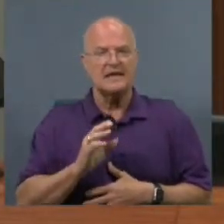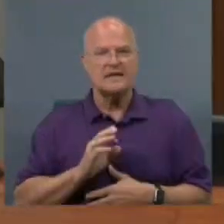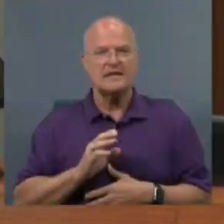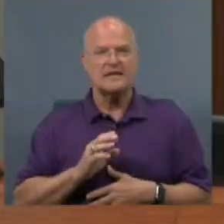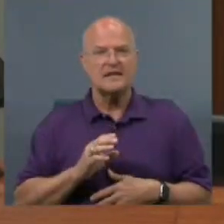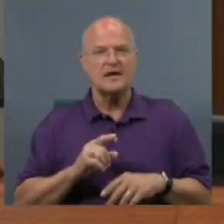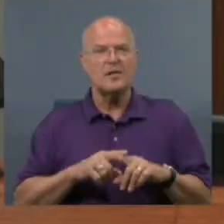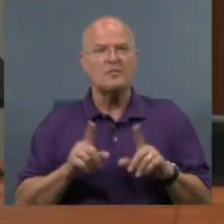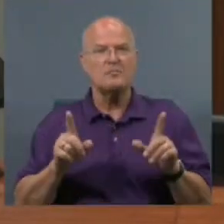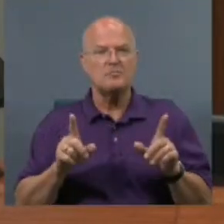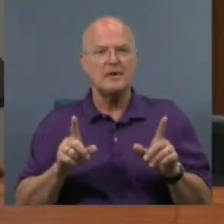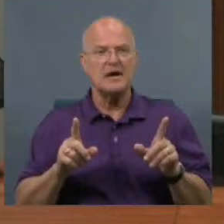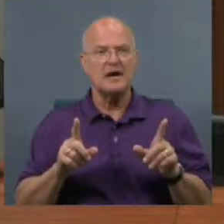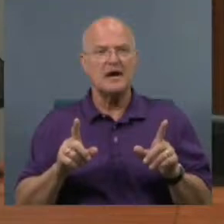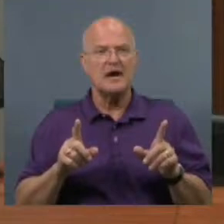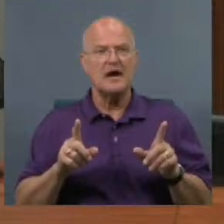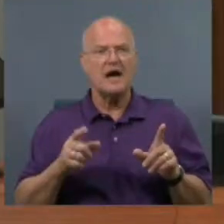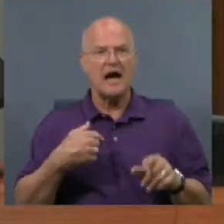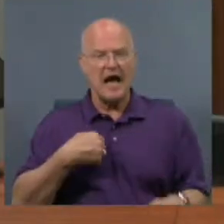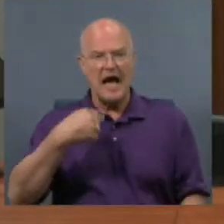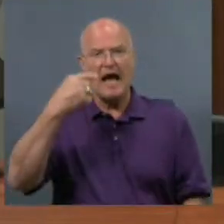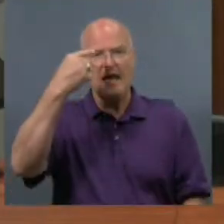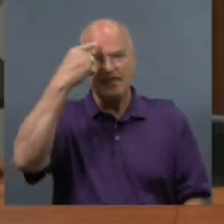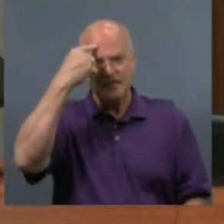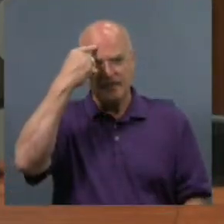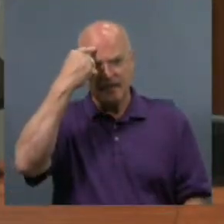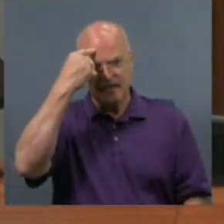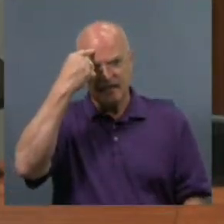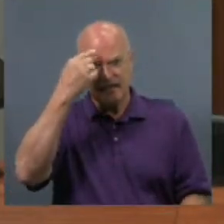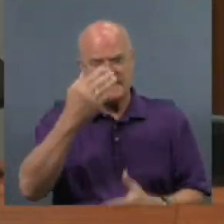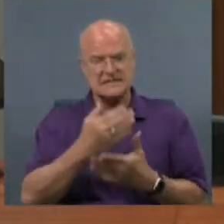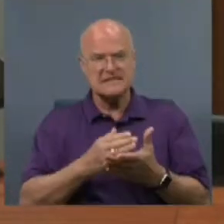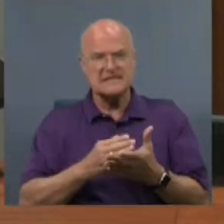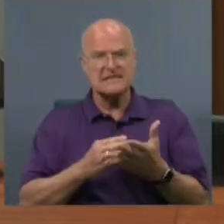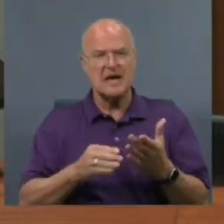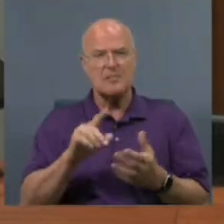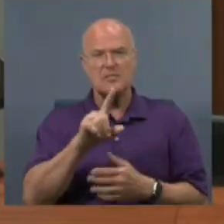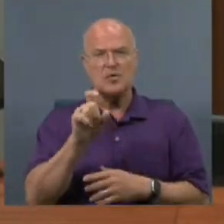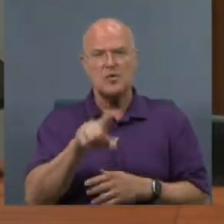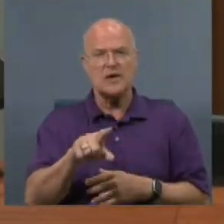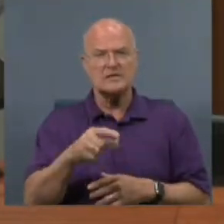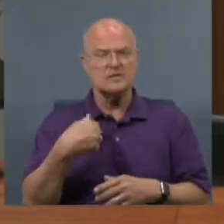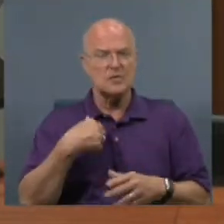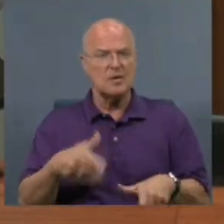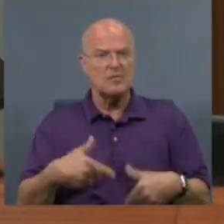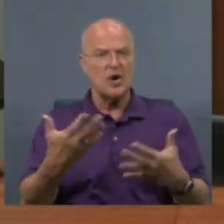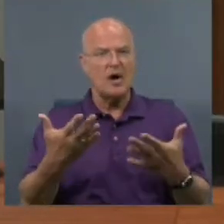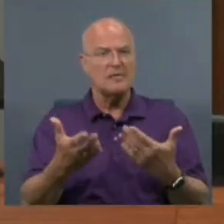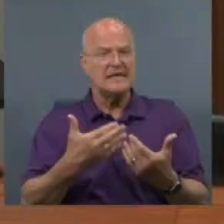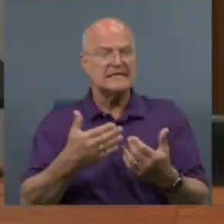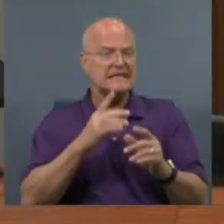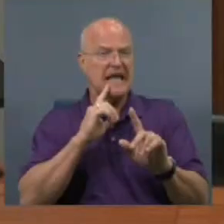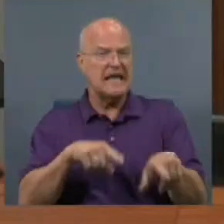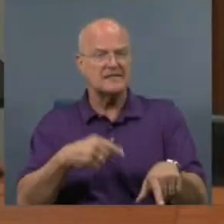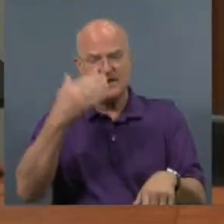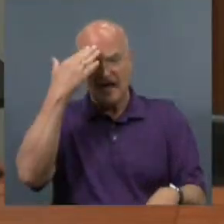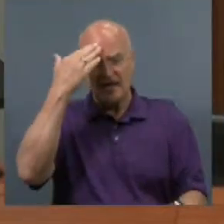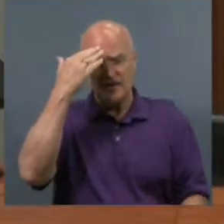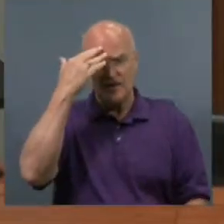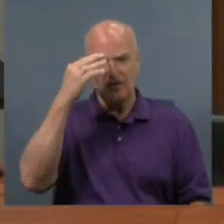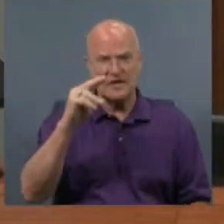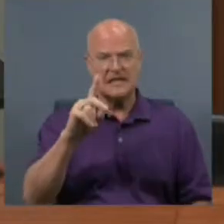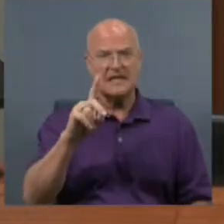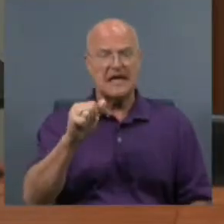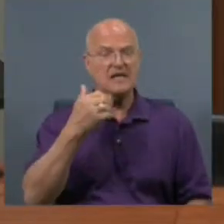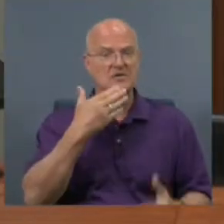directors. But I think there's some questions that we brought up and the citizen brought up that could be easily answered. I know NDAs create issues,